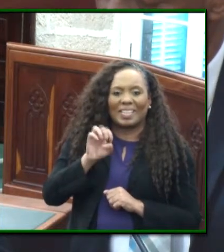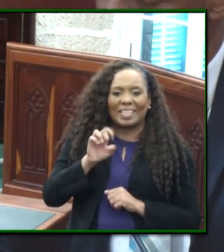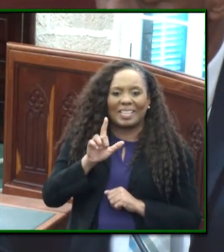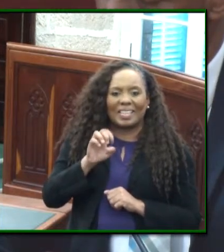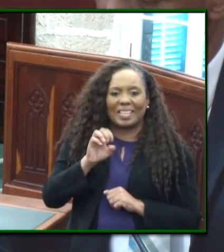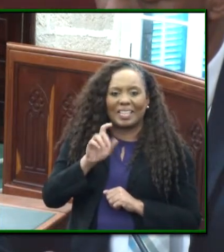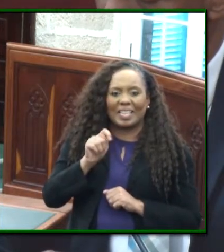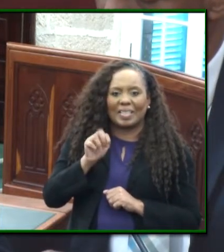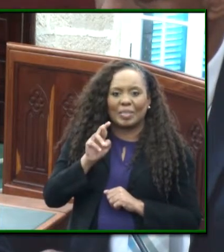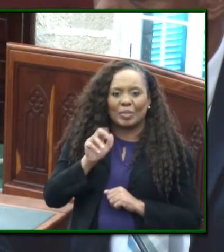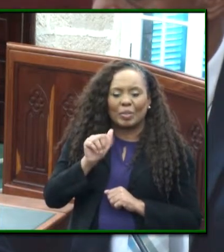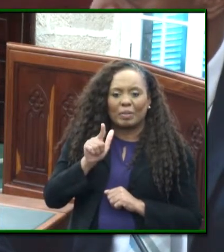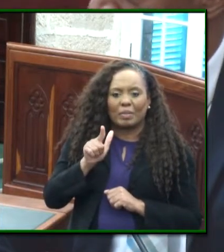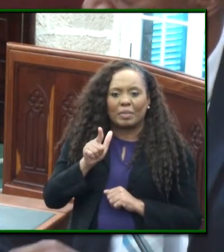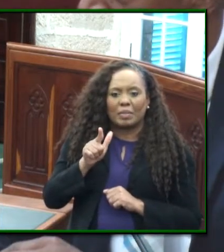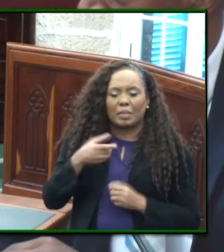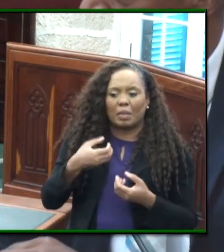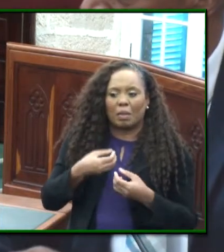So